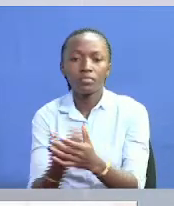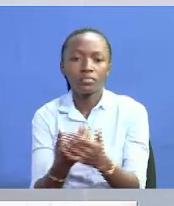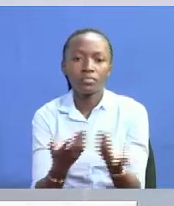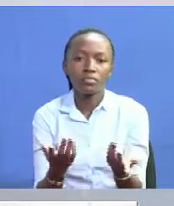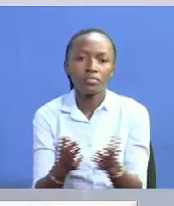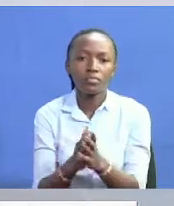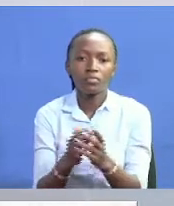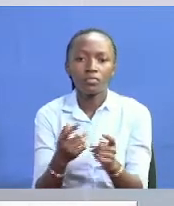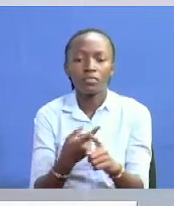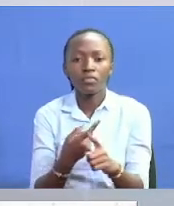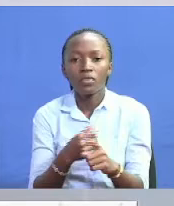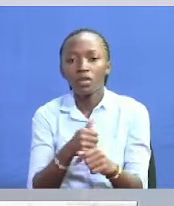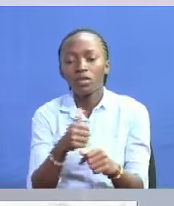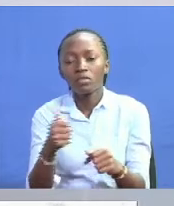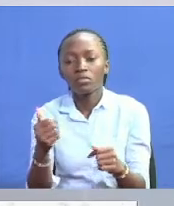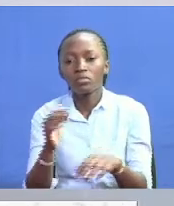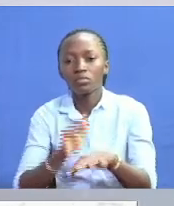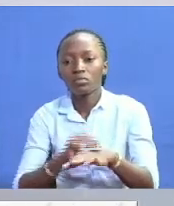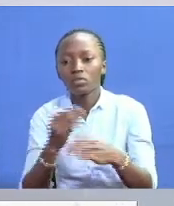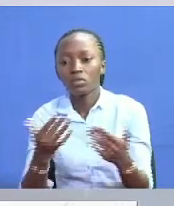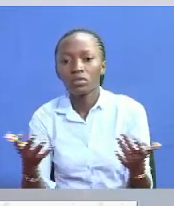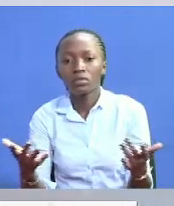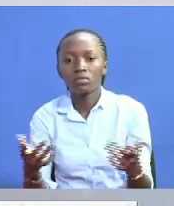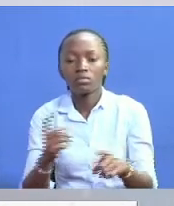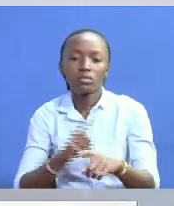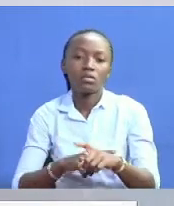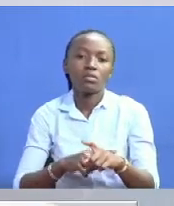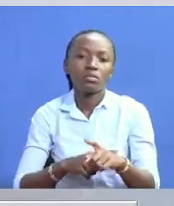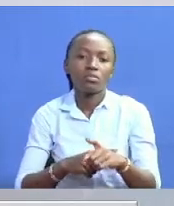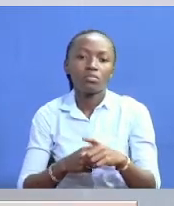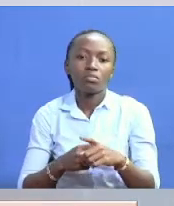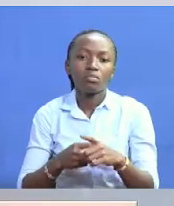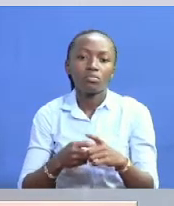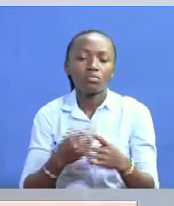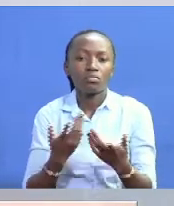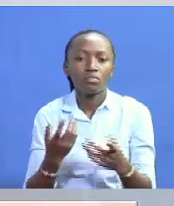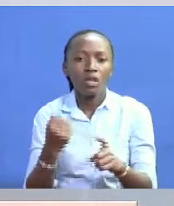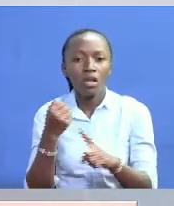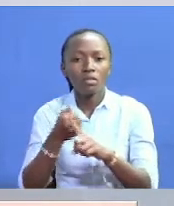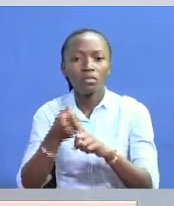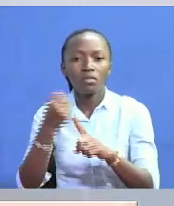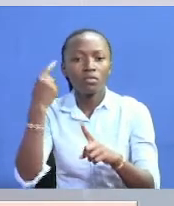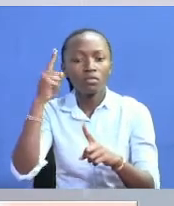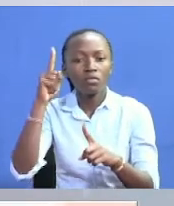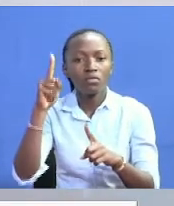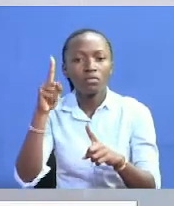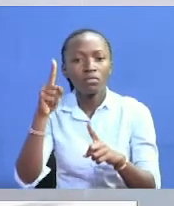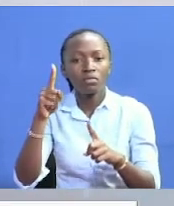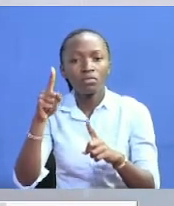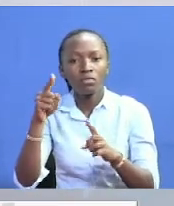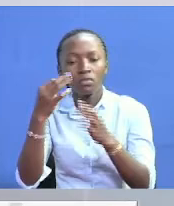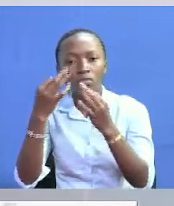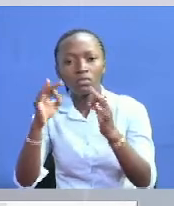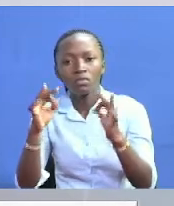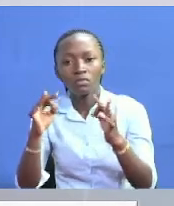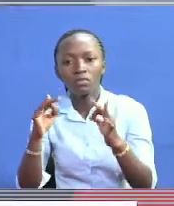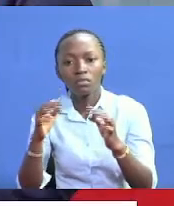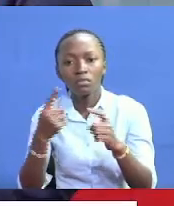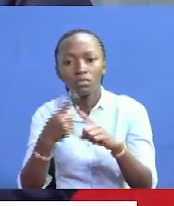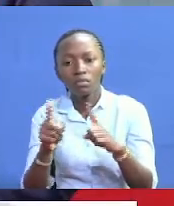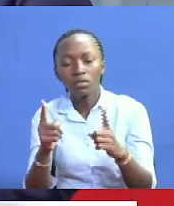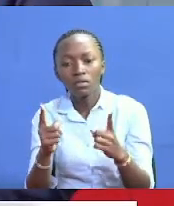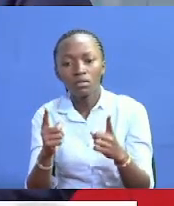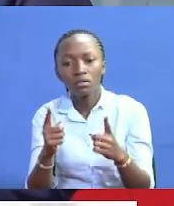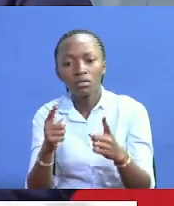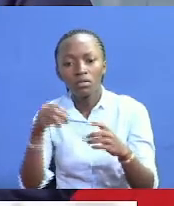Nairobi. And of course, other things, other good things when it comes to fighting for democracy were done by student leaders. leaders. But